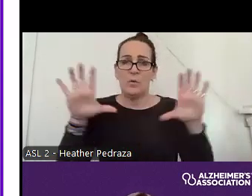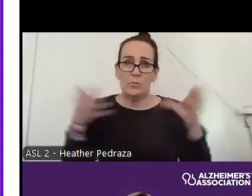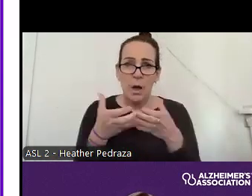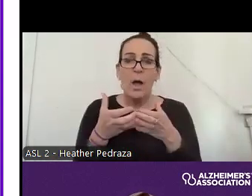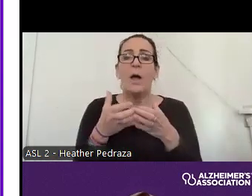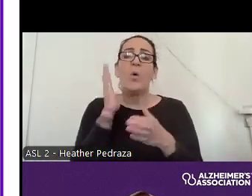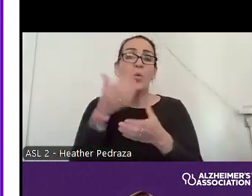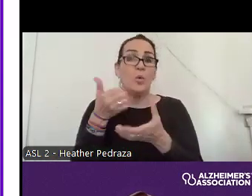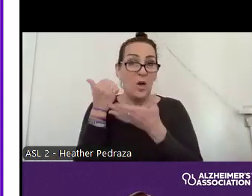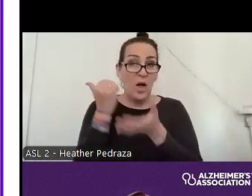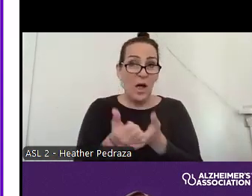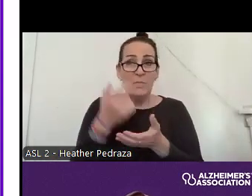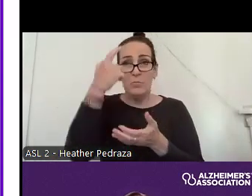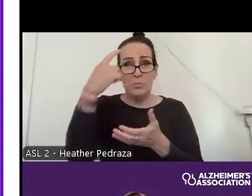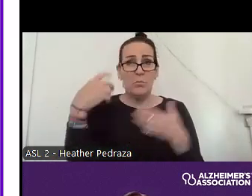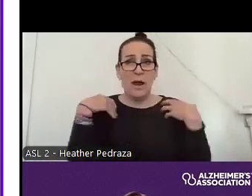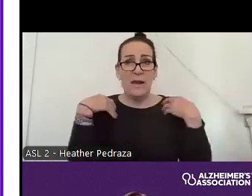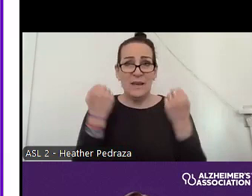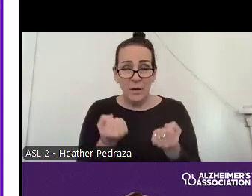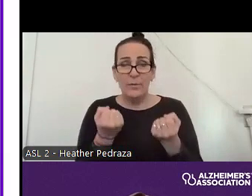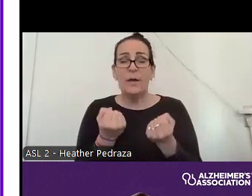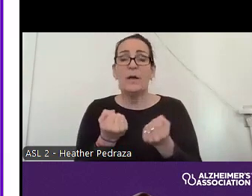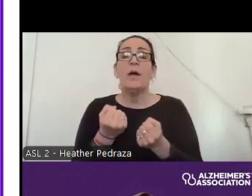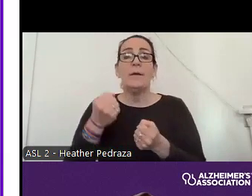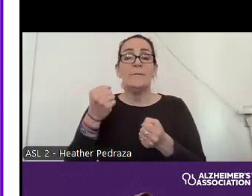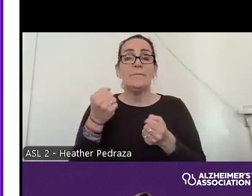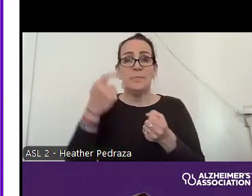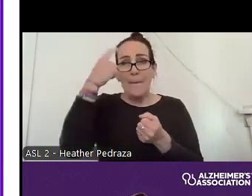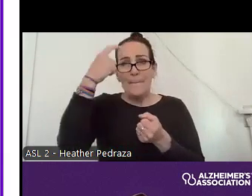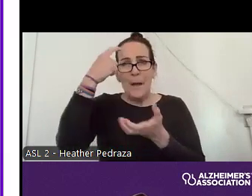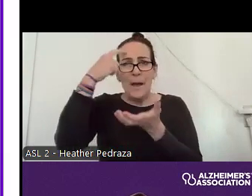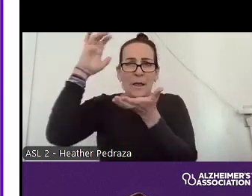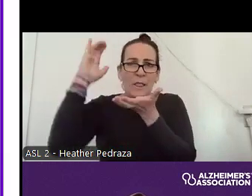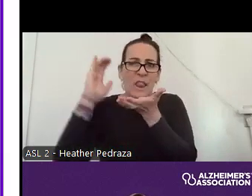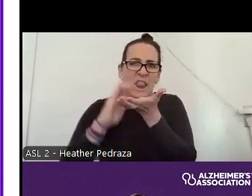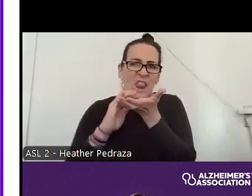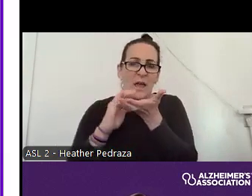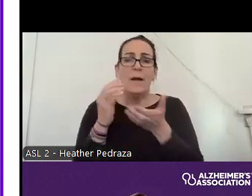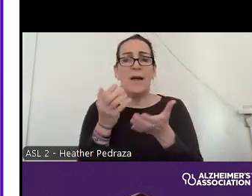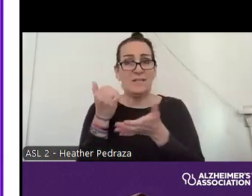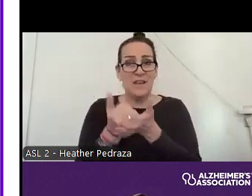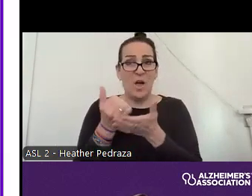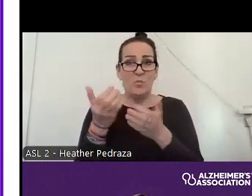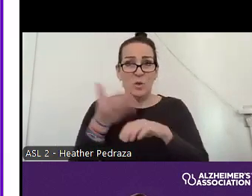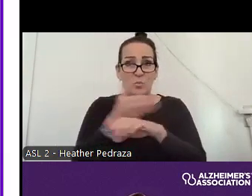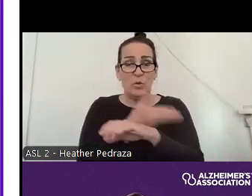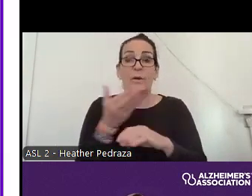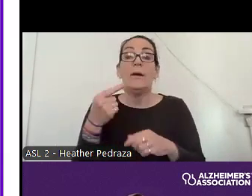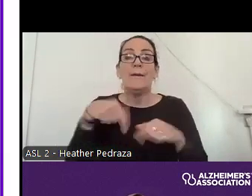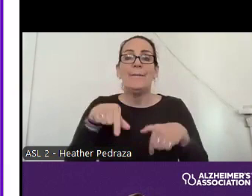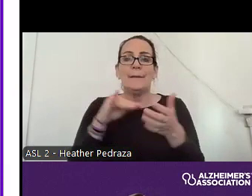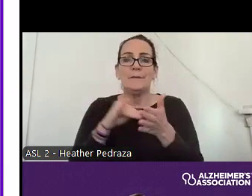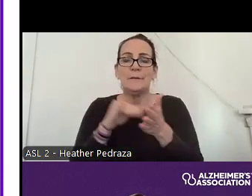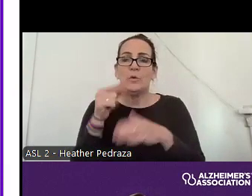with our brain health? Would that reduce our risk of cognitive decline in the long run? So for this study, we went about it with 2 different groups